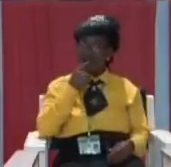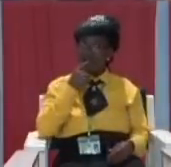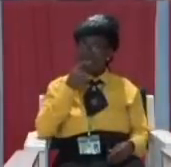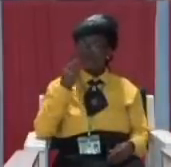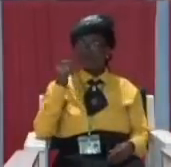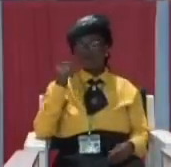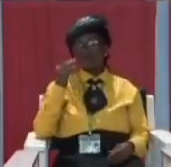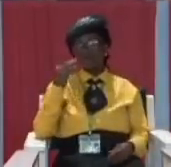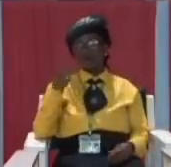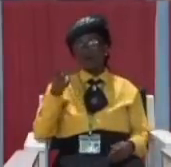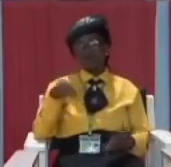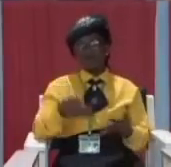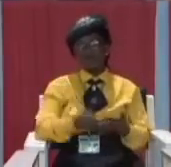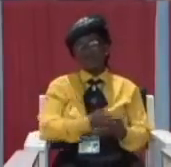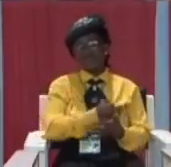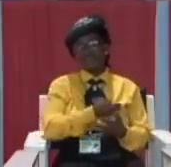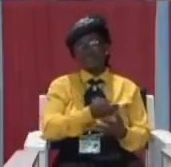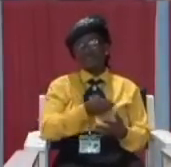of fresh air.